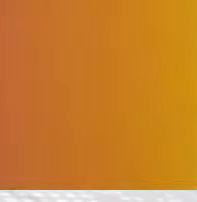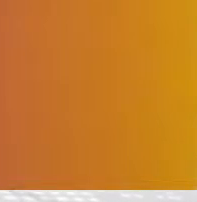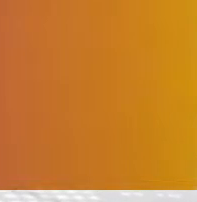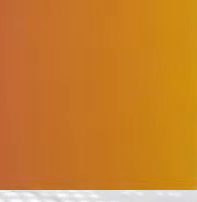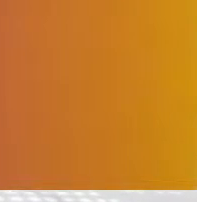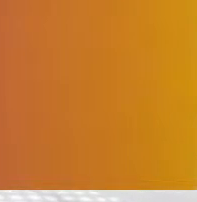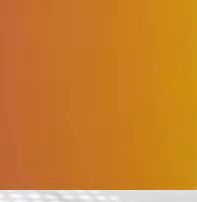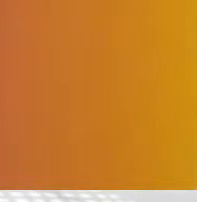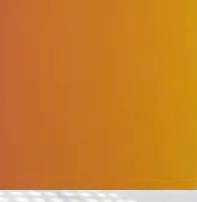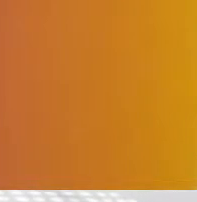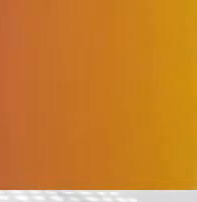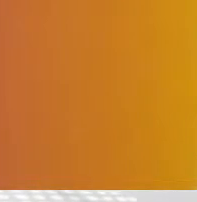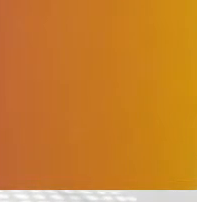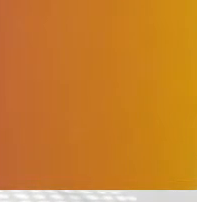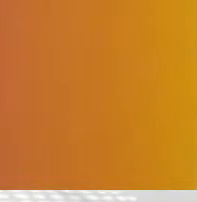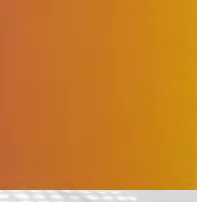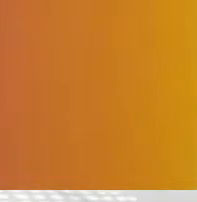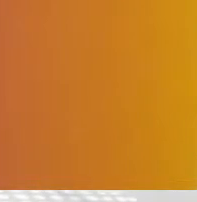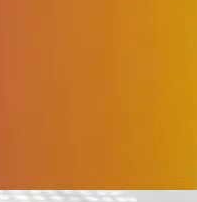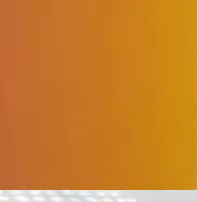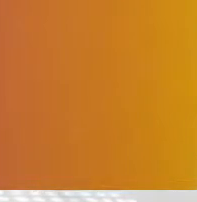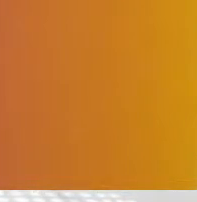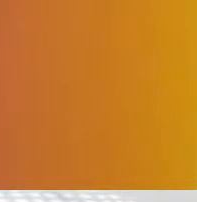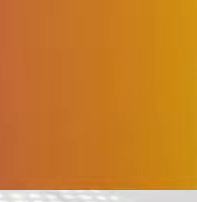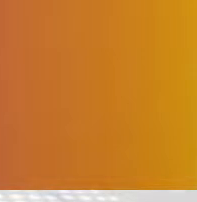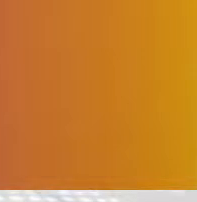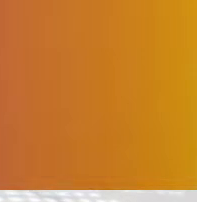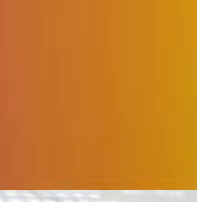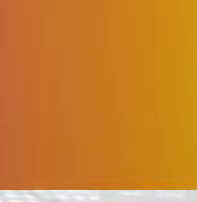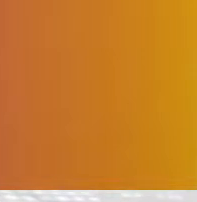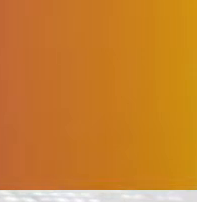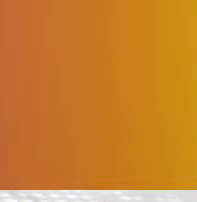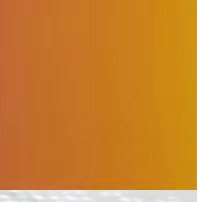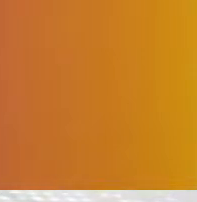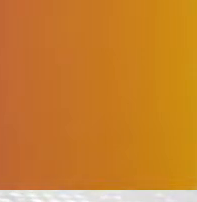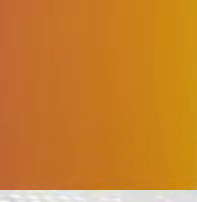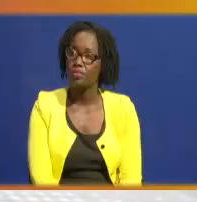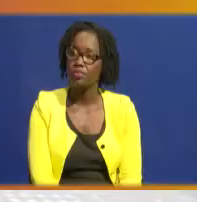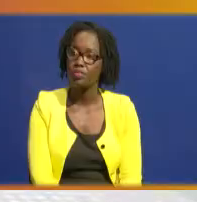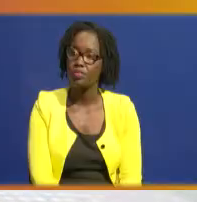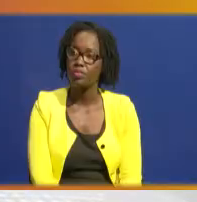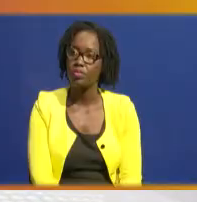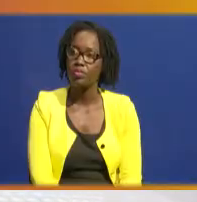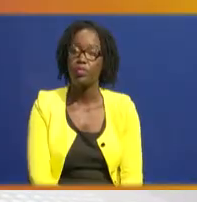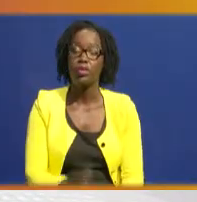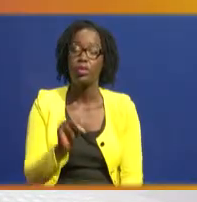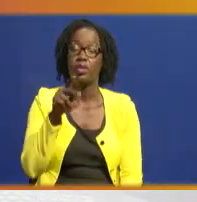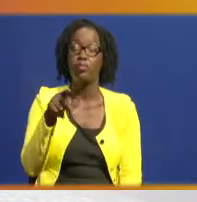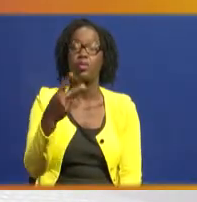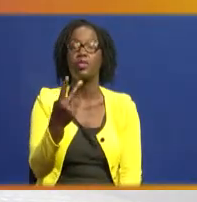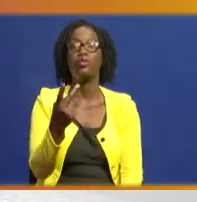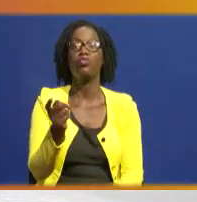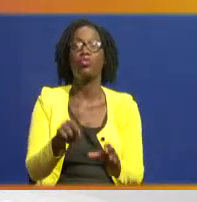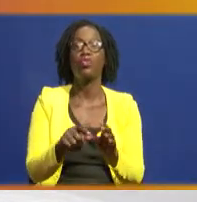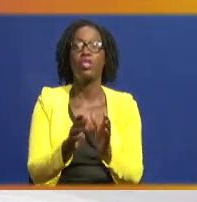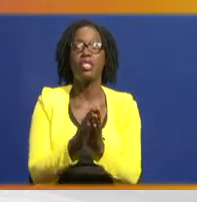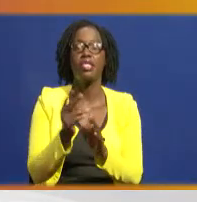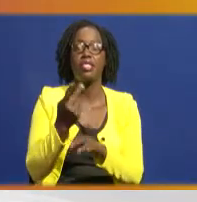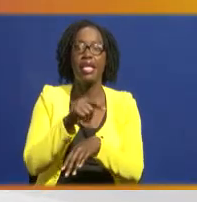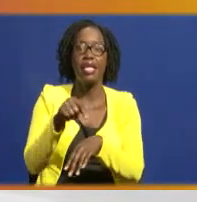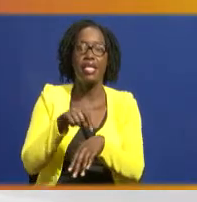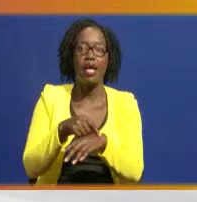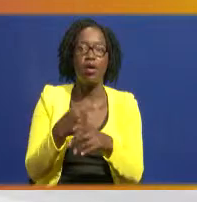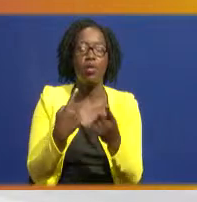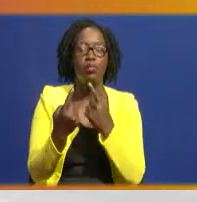the days are gone. What is the next frontier? I will be joined by two MPs that will be on the second hour, where